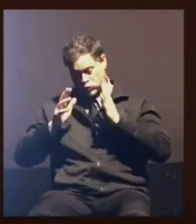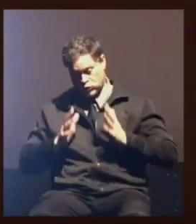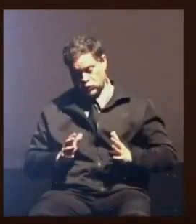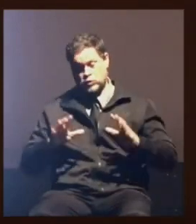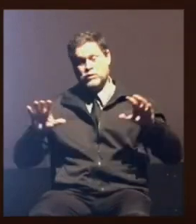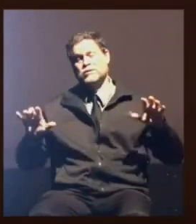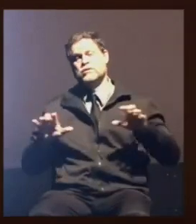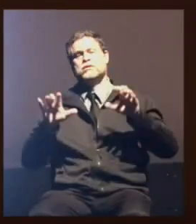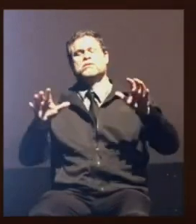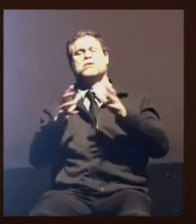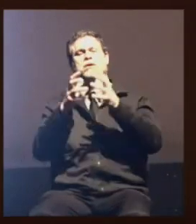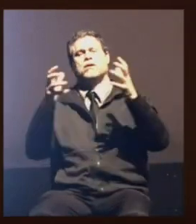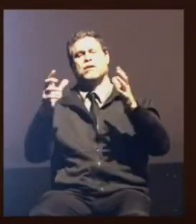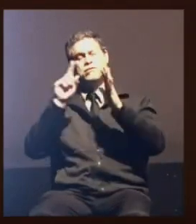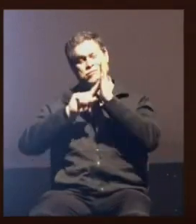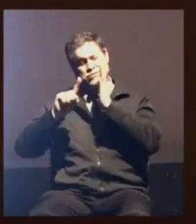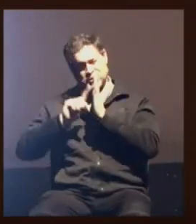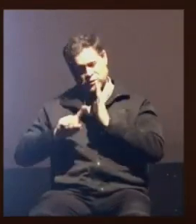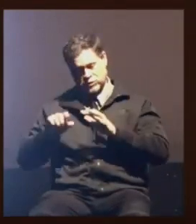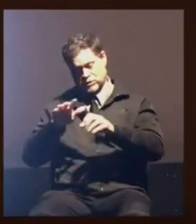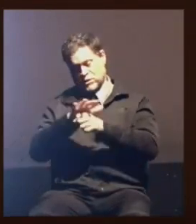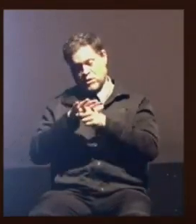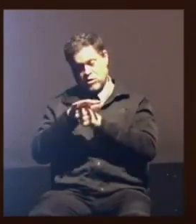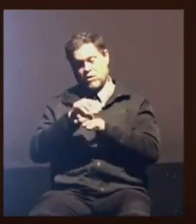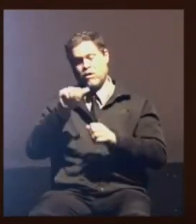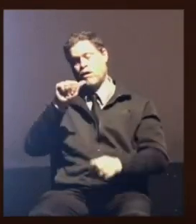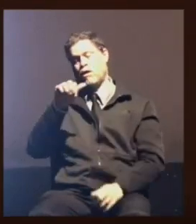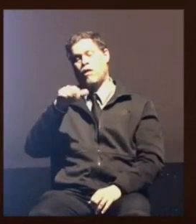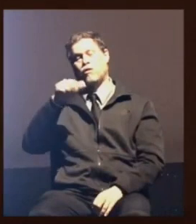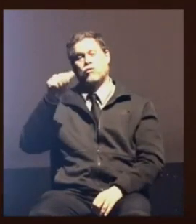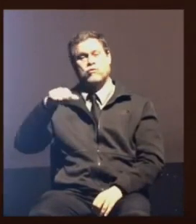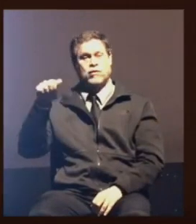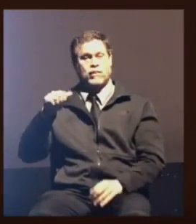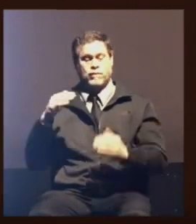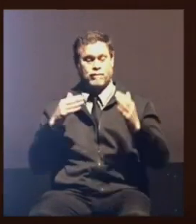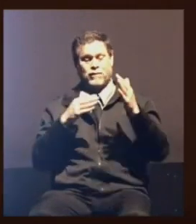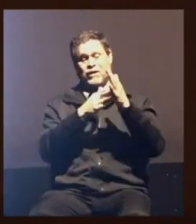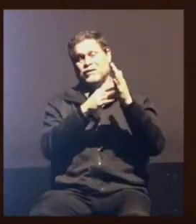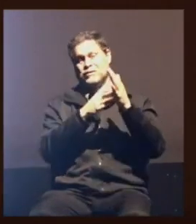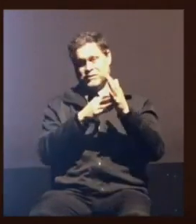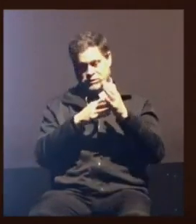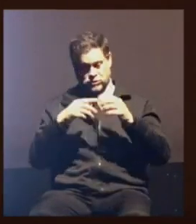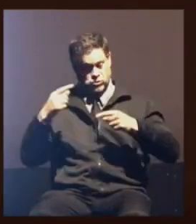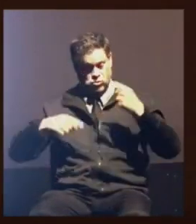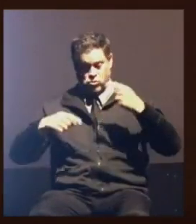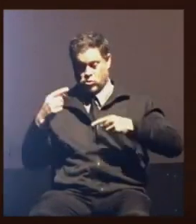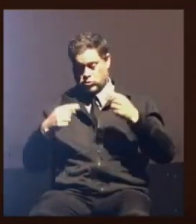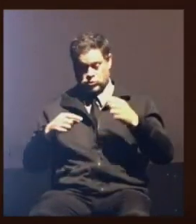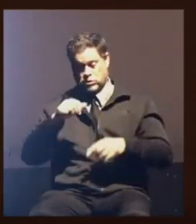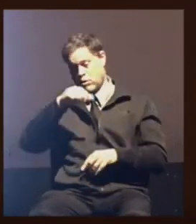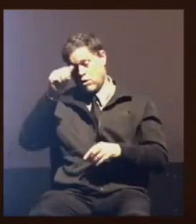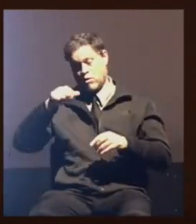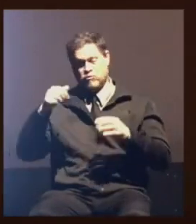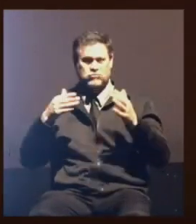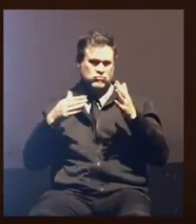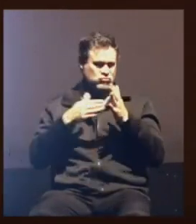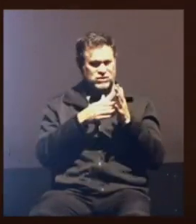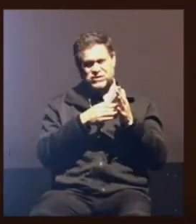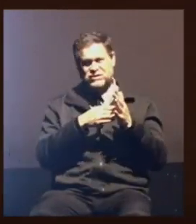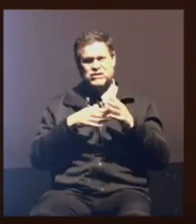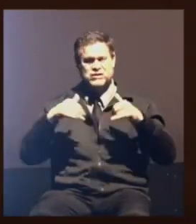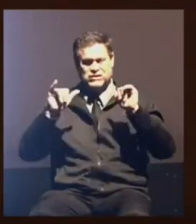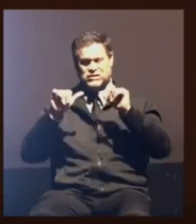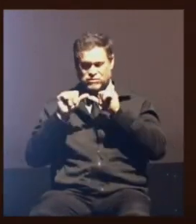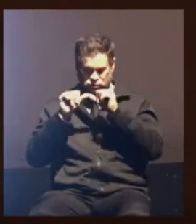has done a lot of research around the area of algorithmic bias. She argues that algorithms are racist and continue